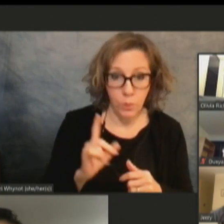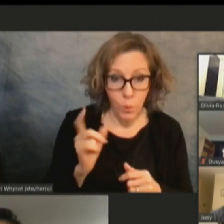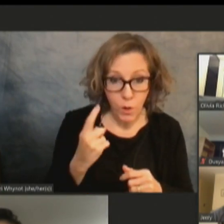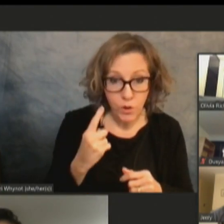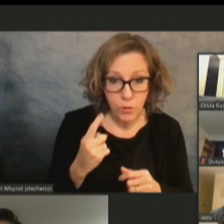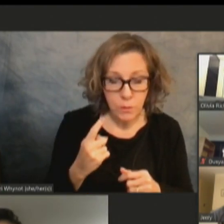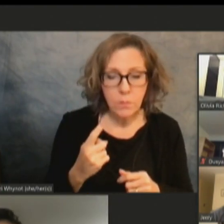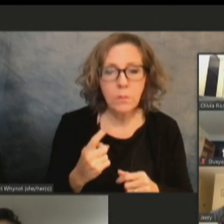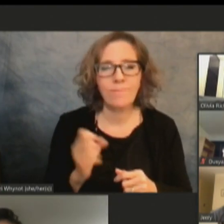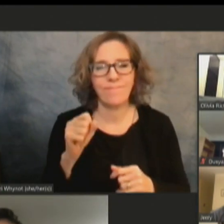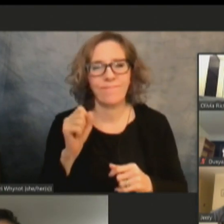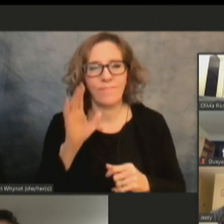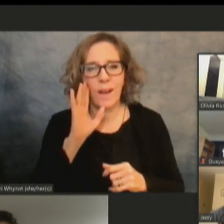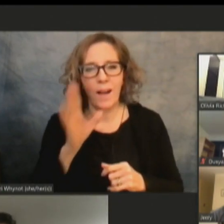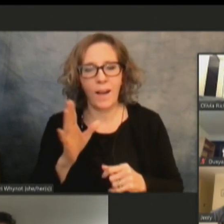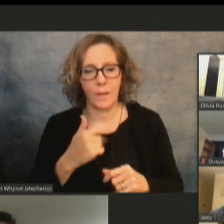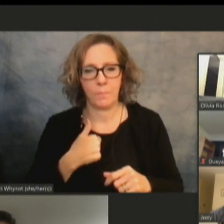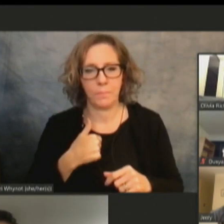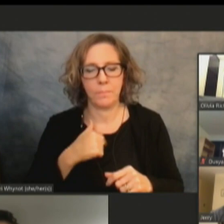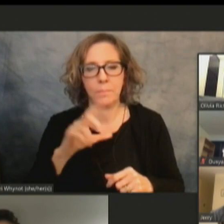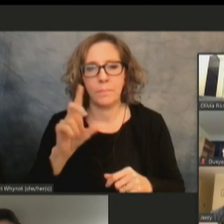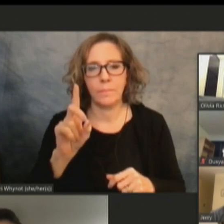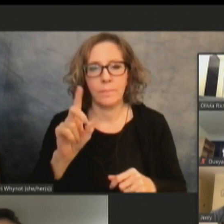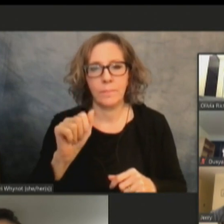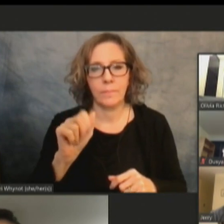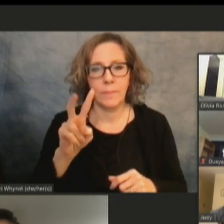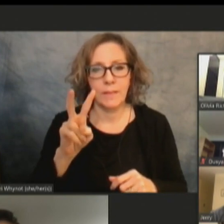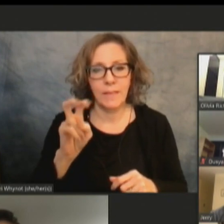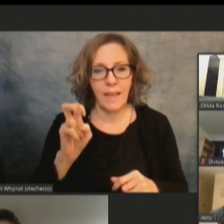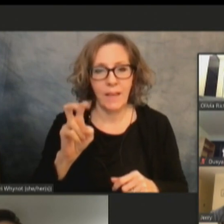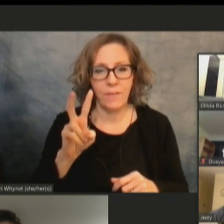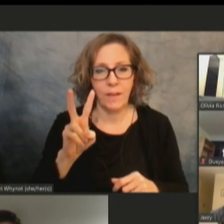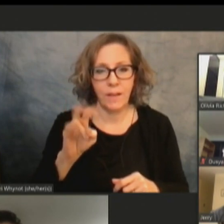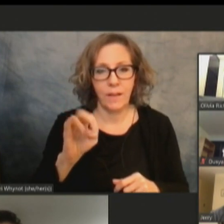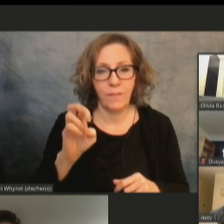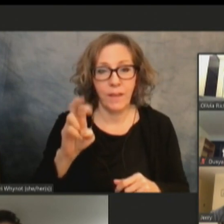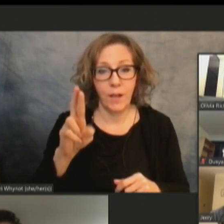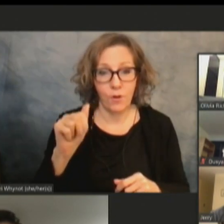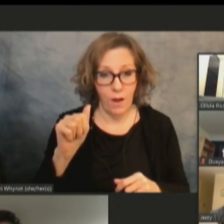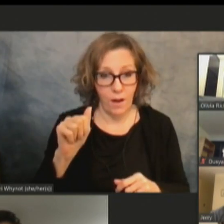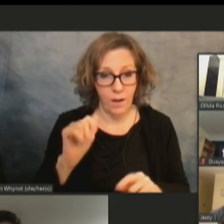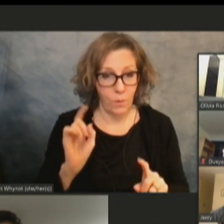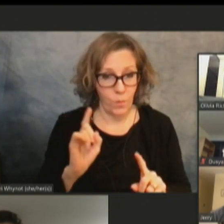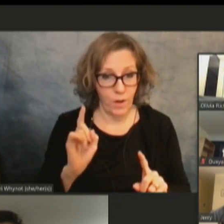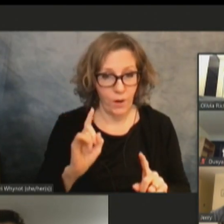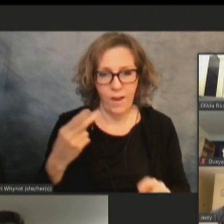Hi there. Yes, it's me. It's Dave Vieira from Hyde Park.